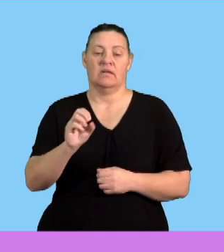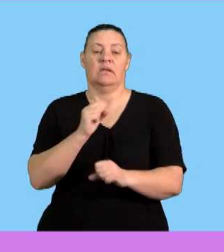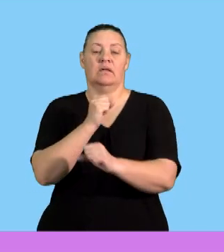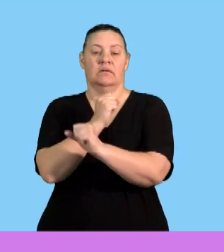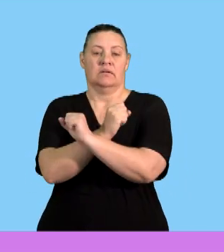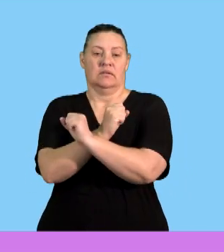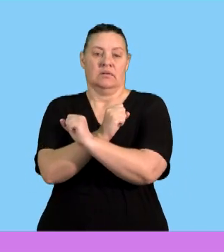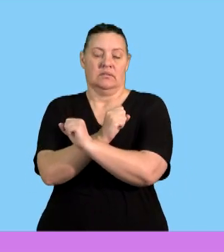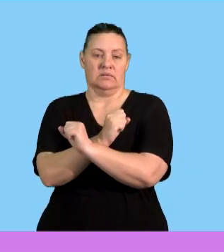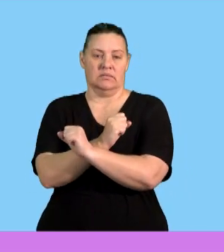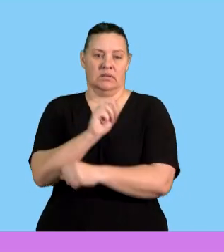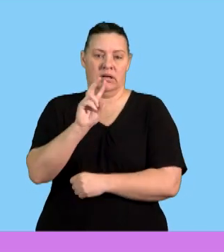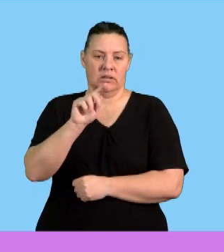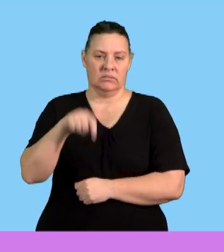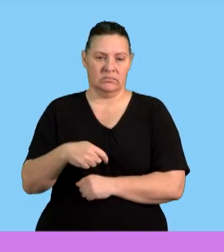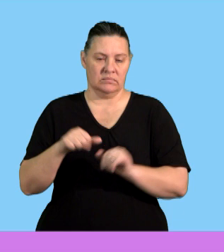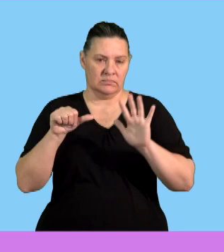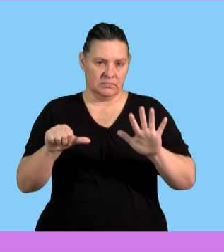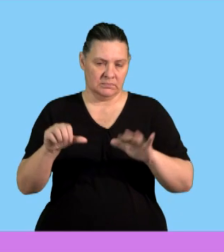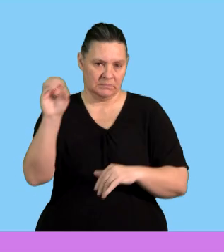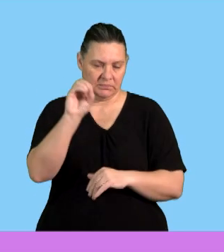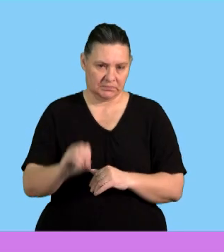61,560 times the